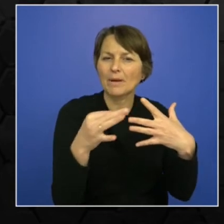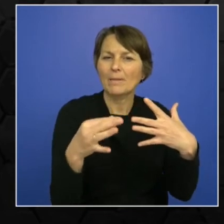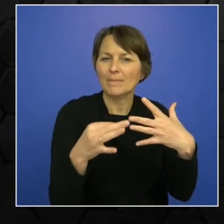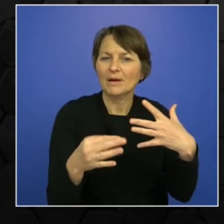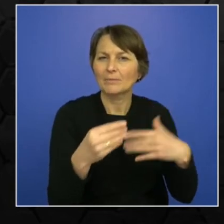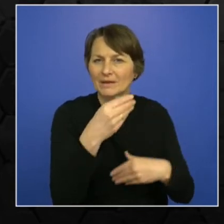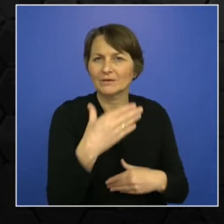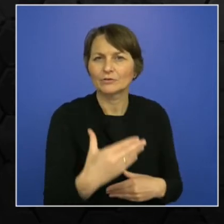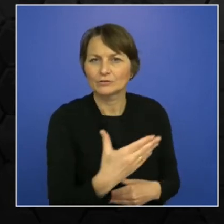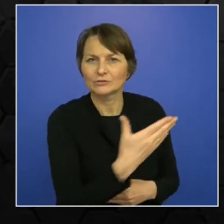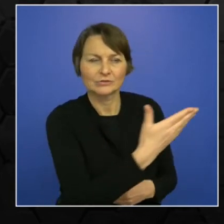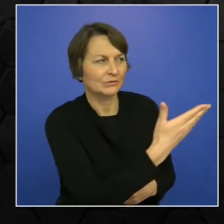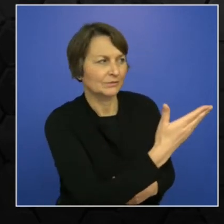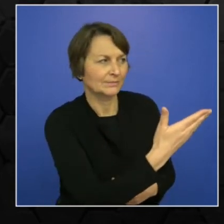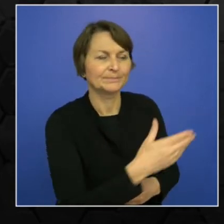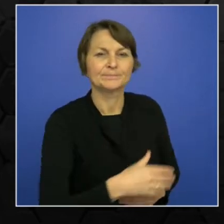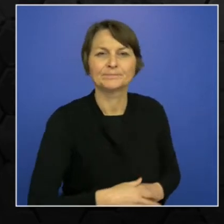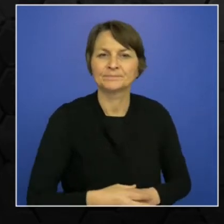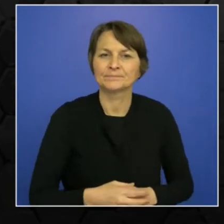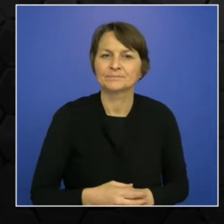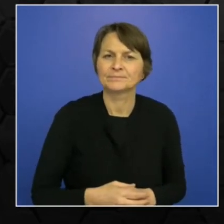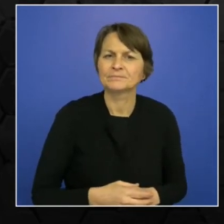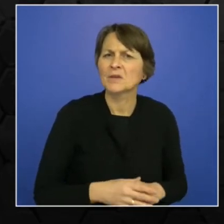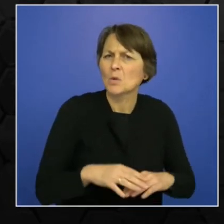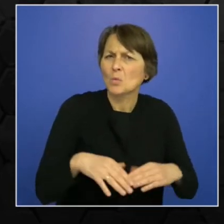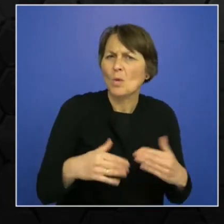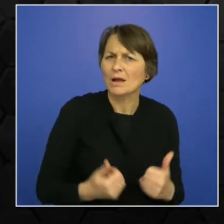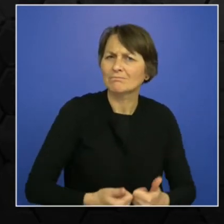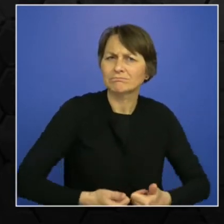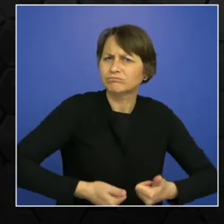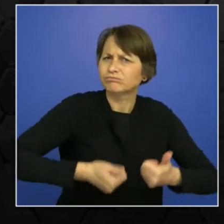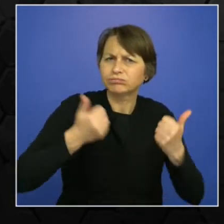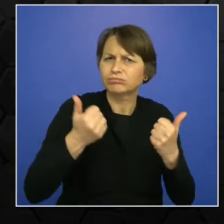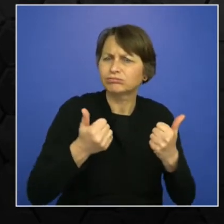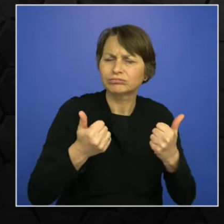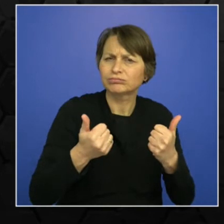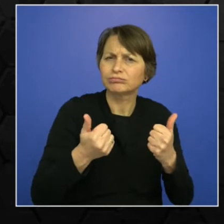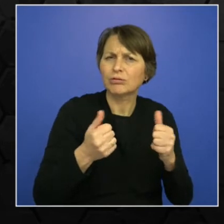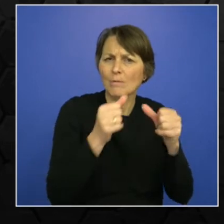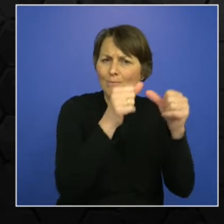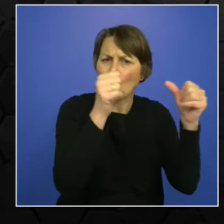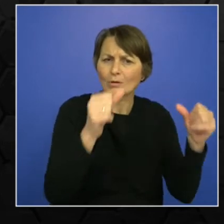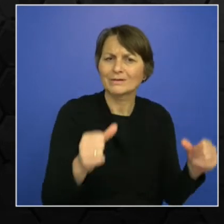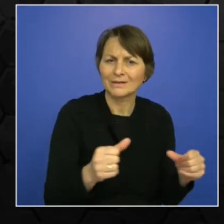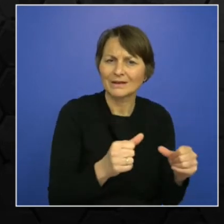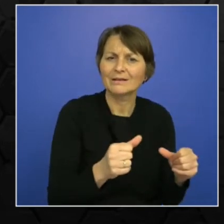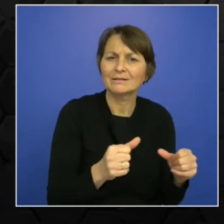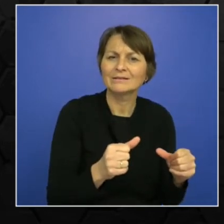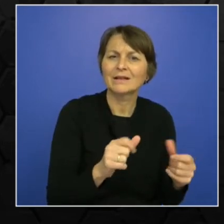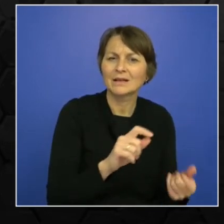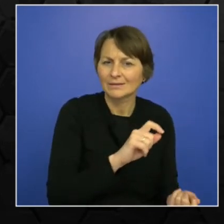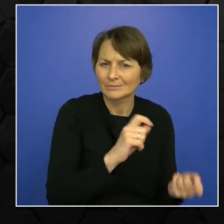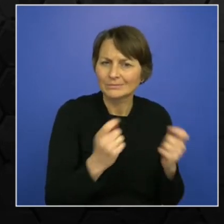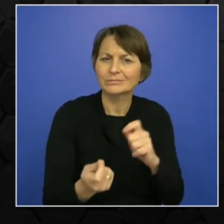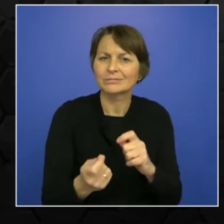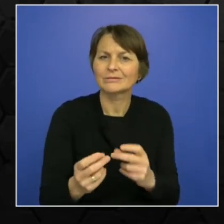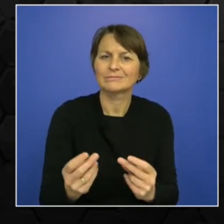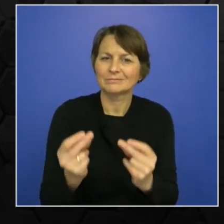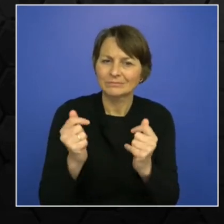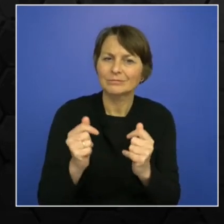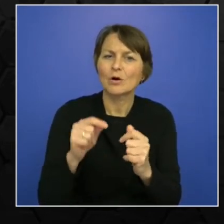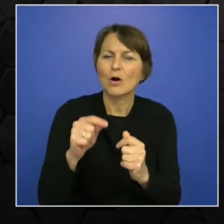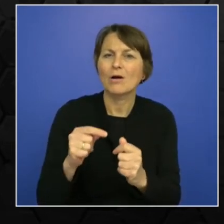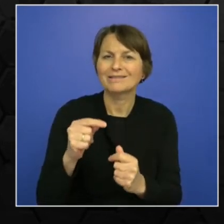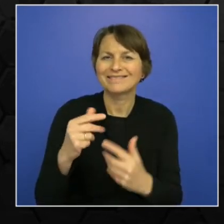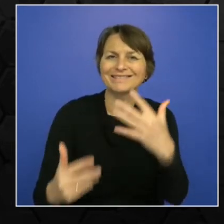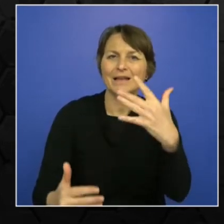this model is much faster is that it directly computes on the NumPy data, and it is able